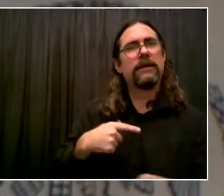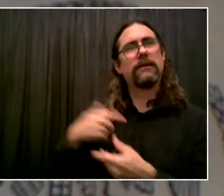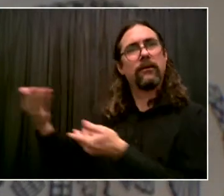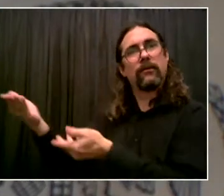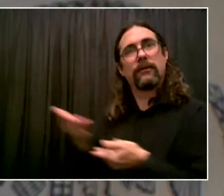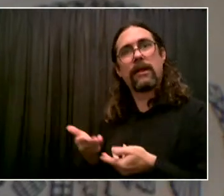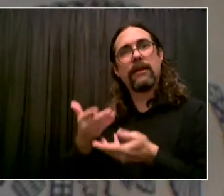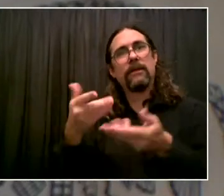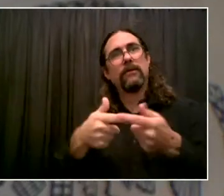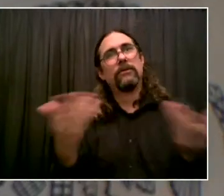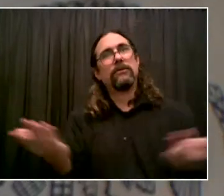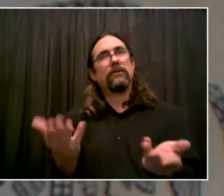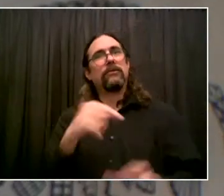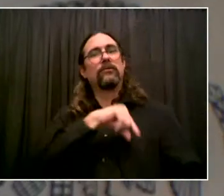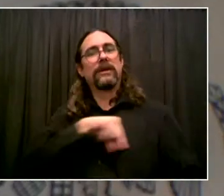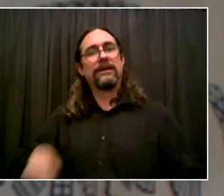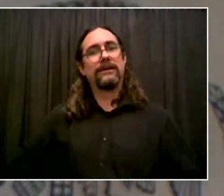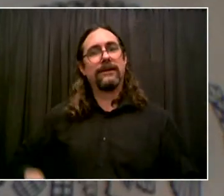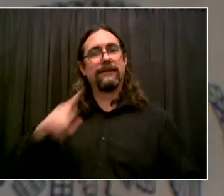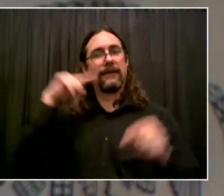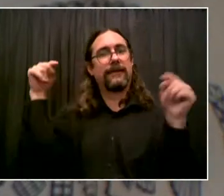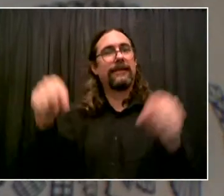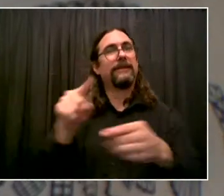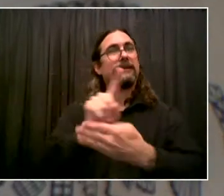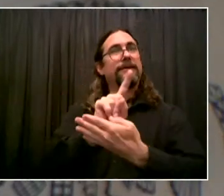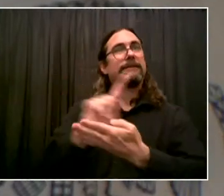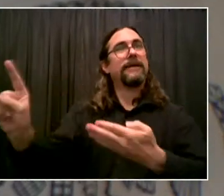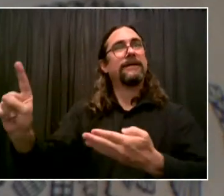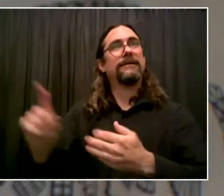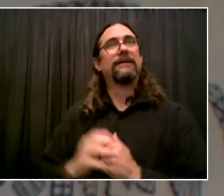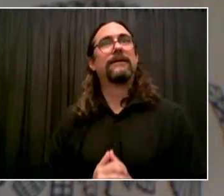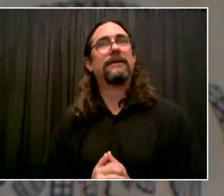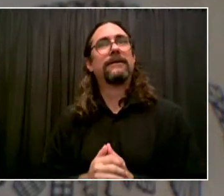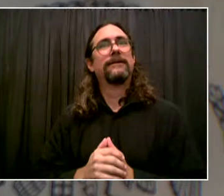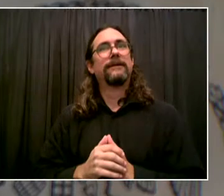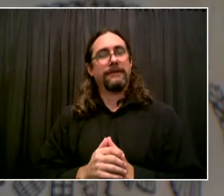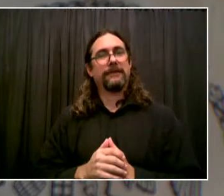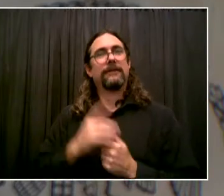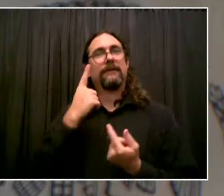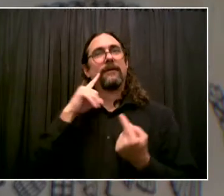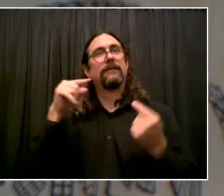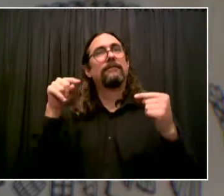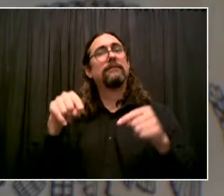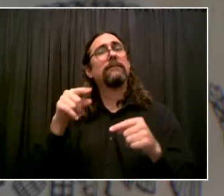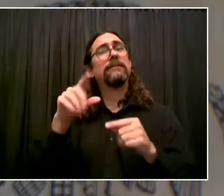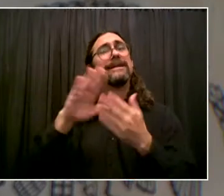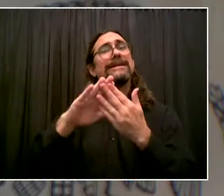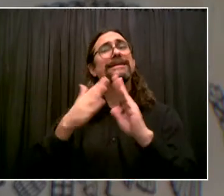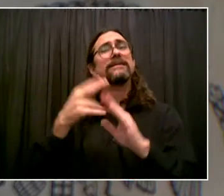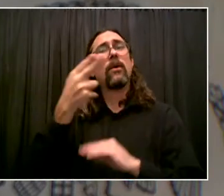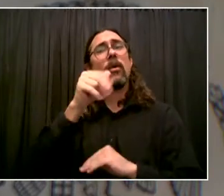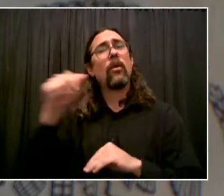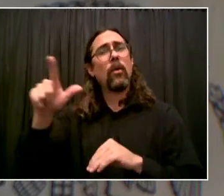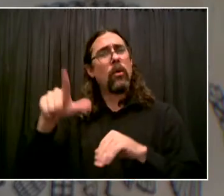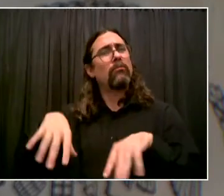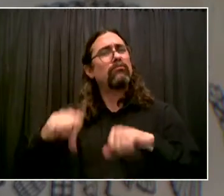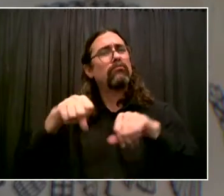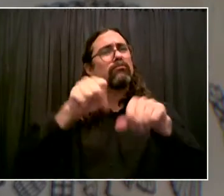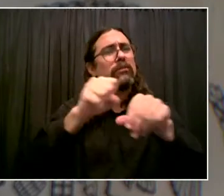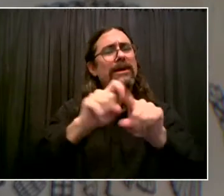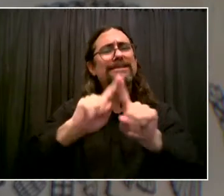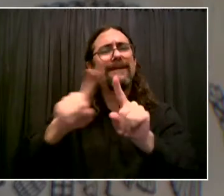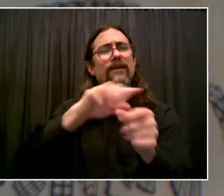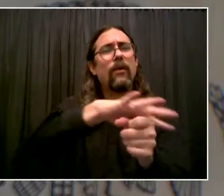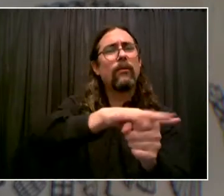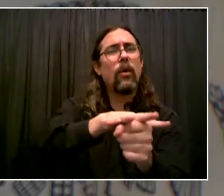latest edition of City Hall in Your Borough series. And just a reminder, Mr. Mayor, not too long ago, we beat your